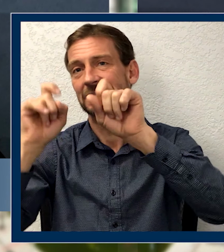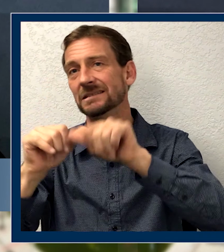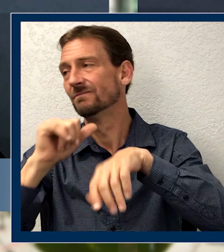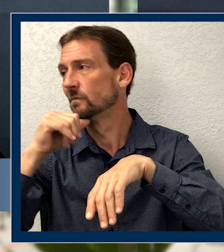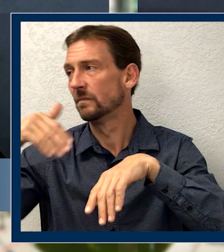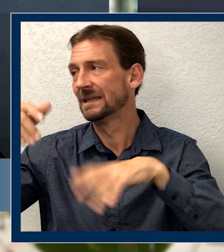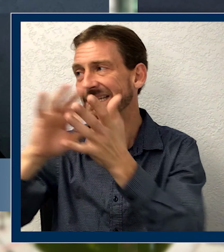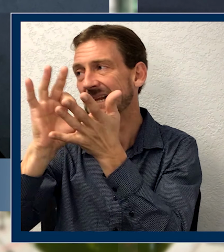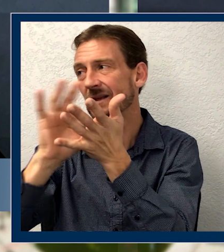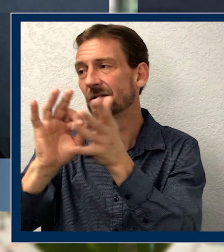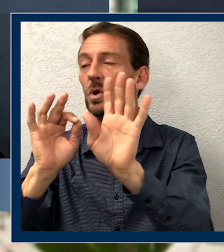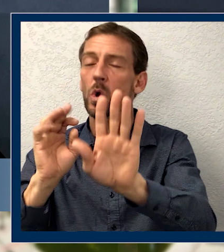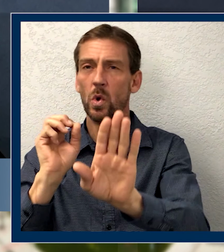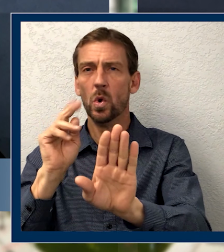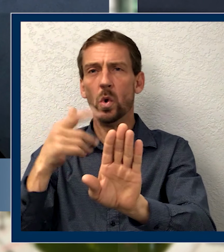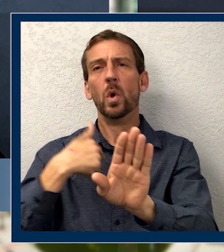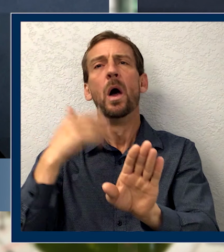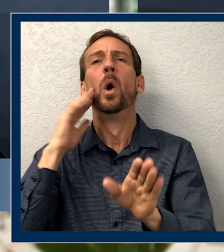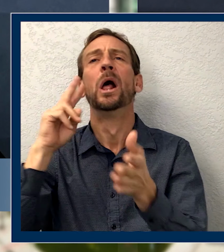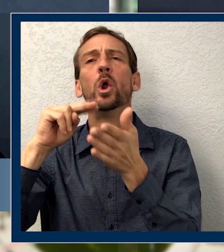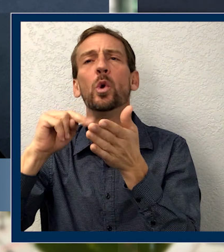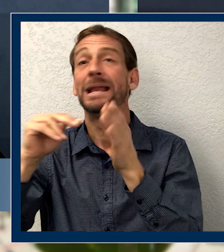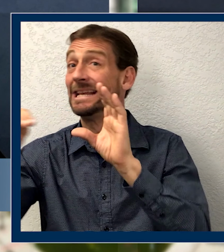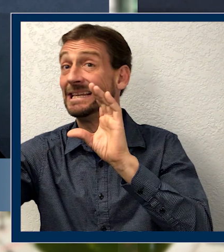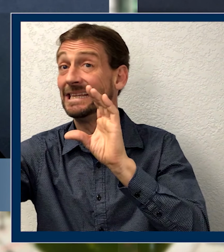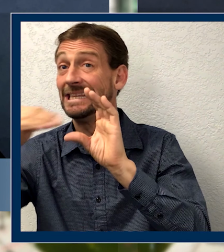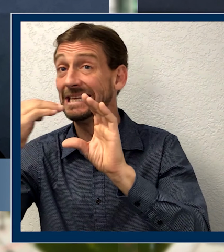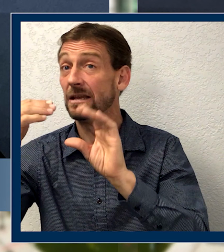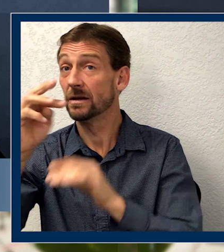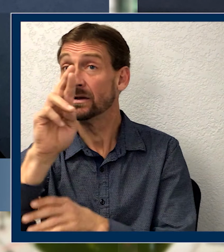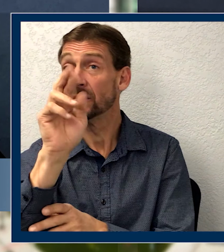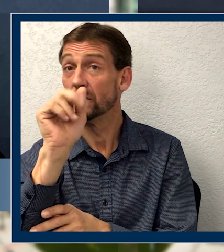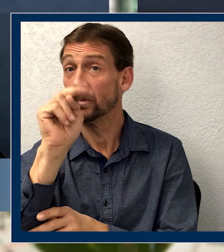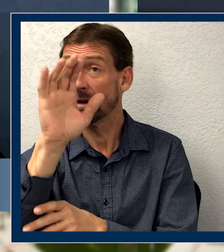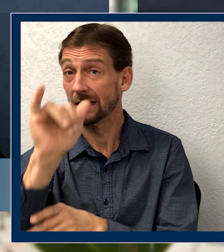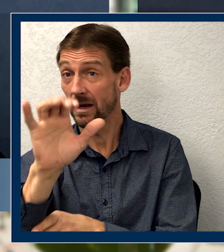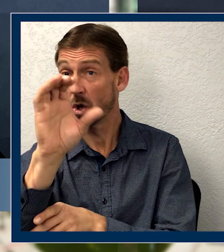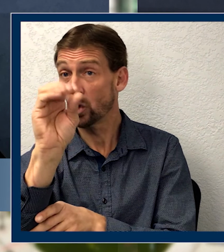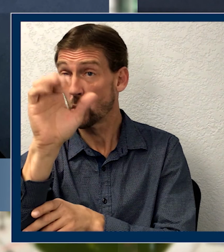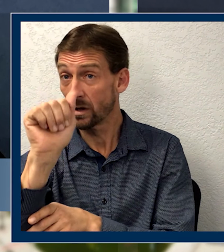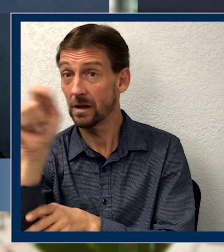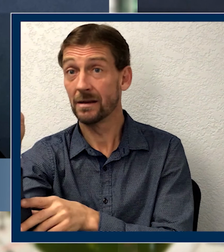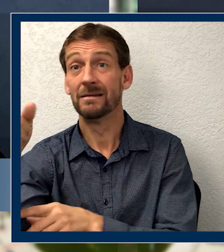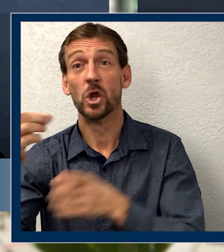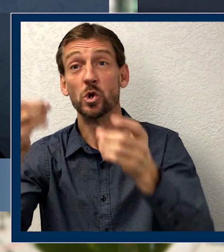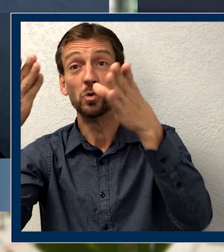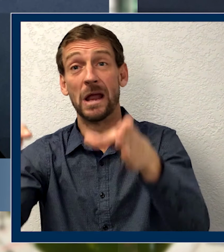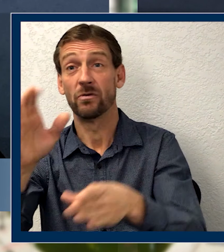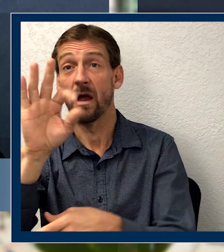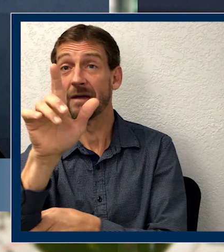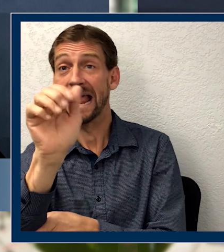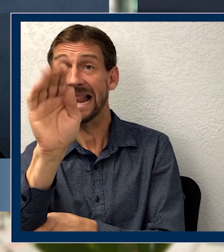So I'm going to read, this is an email I got from Randy Coca, who's our Director of Laboratory Services